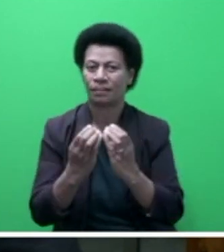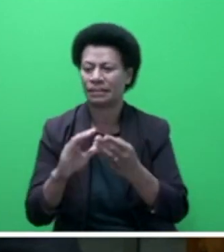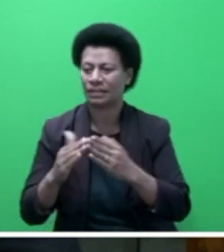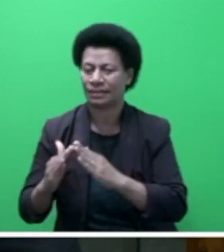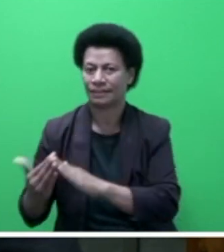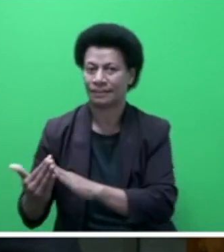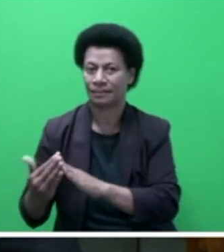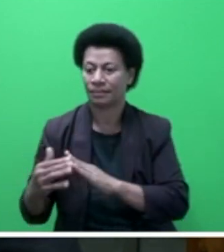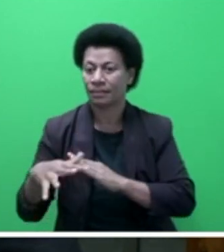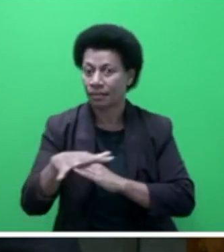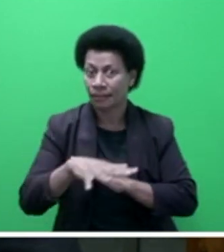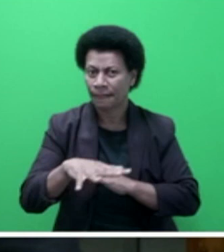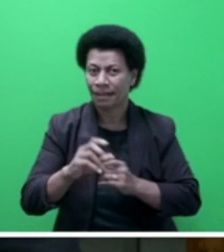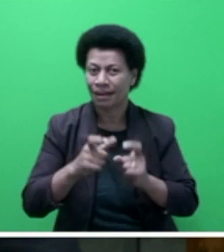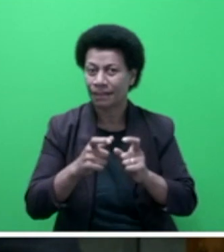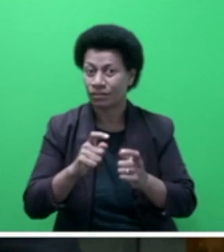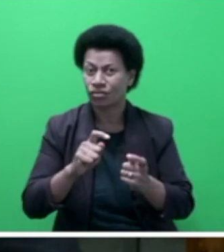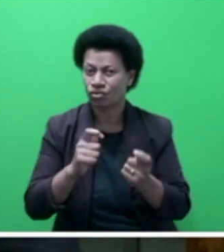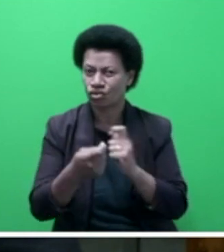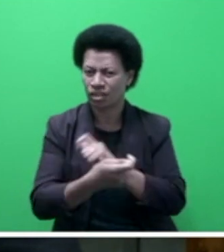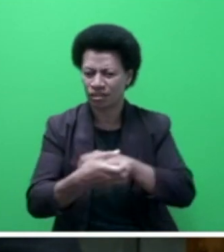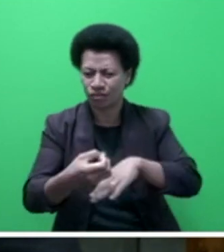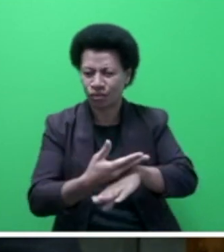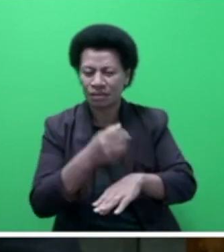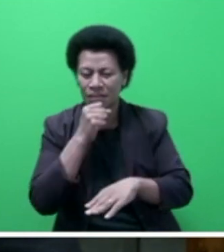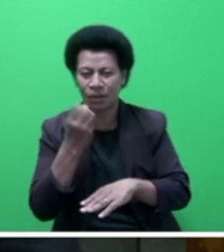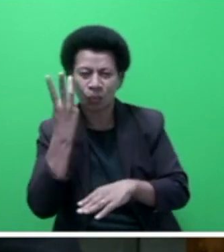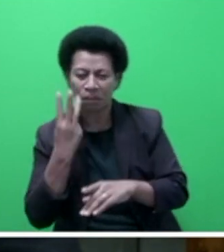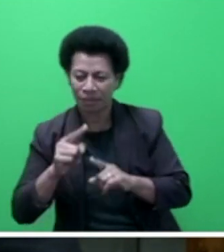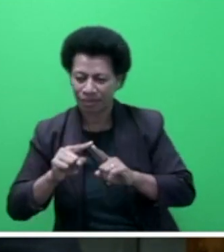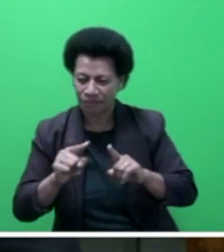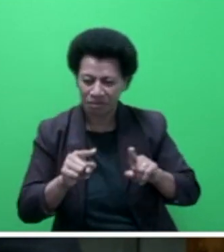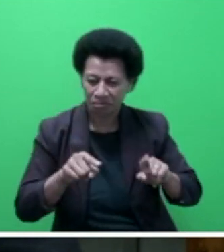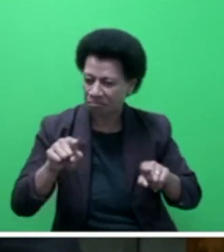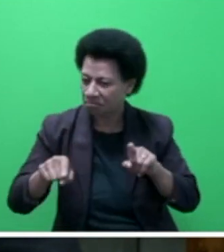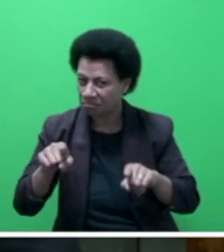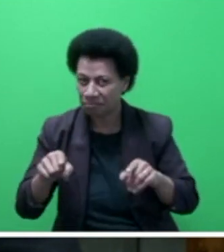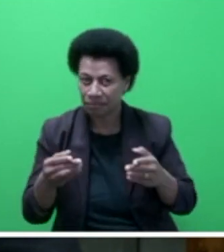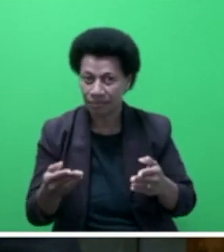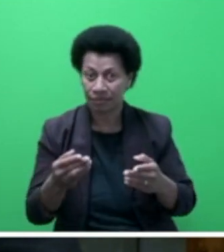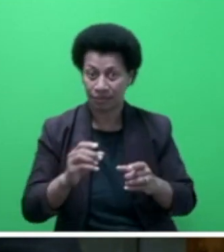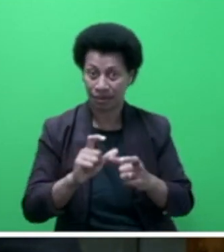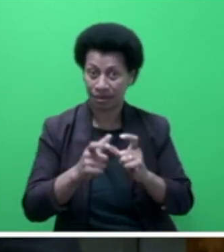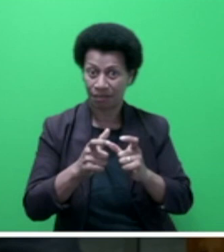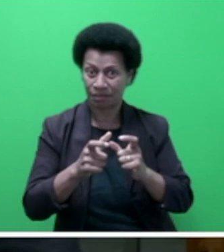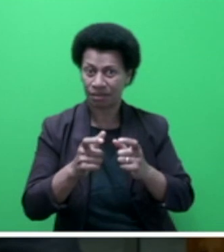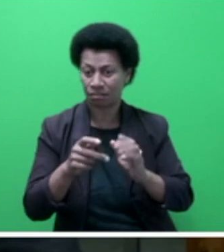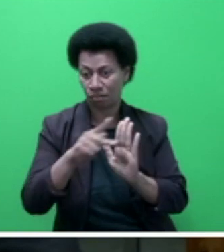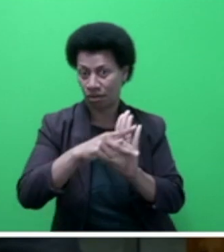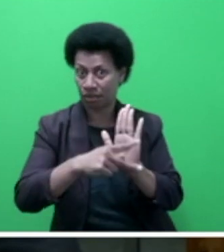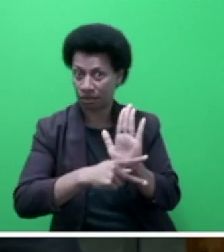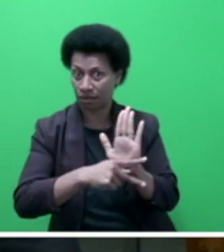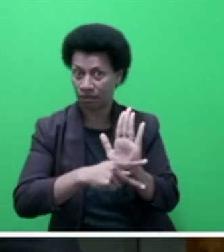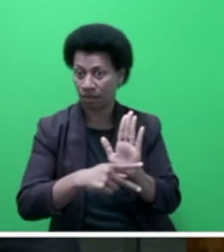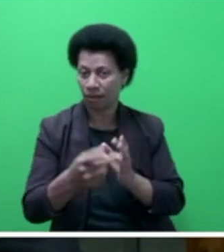change impacts men and women differently, it is necessary to ensure that we have gender-sensitive climate policies that are informed by